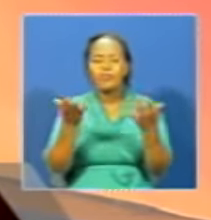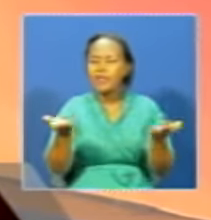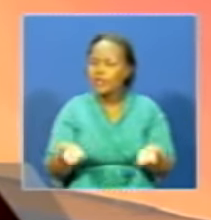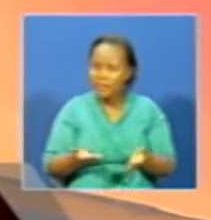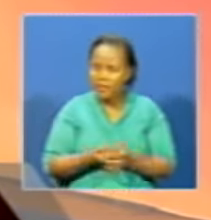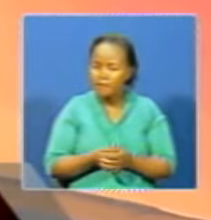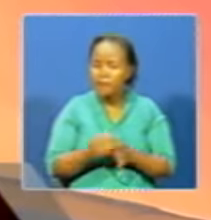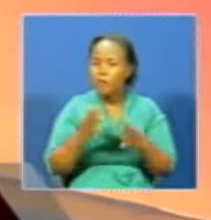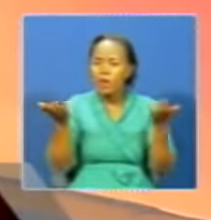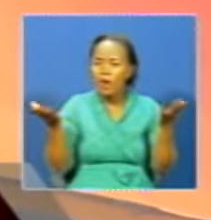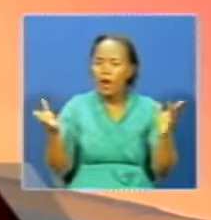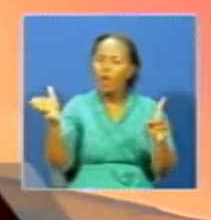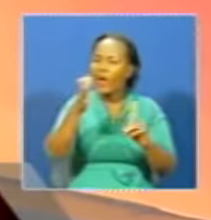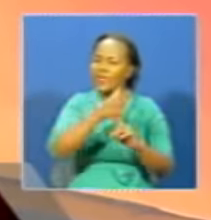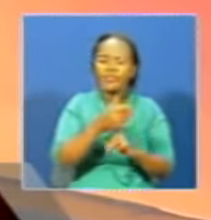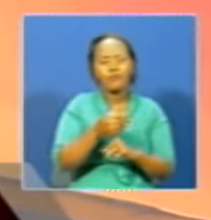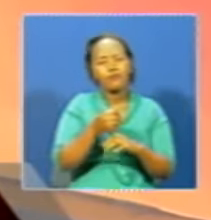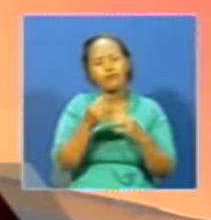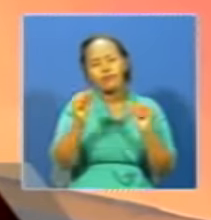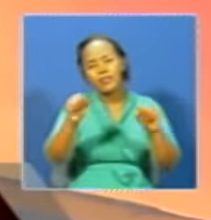they achieve the potential